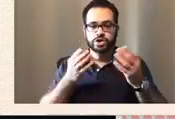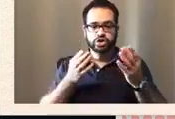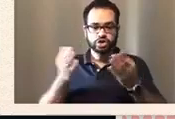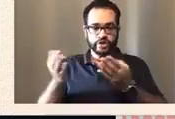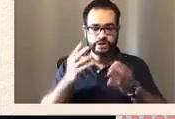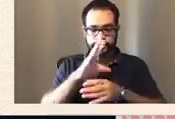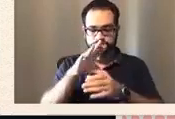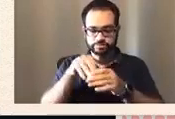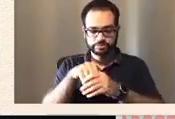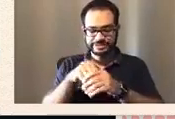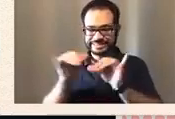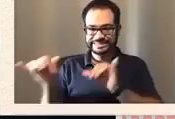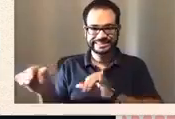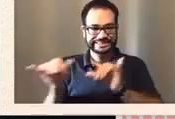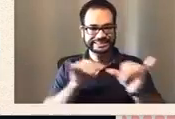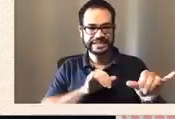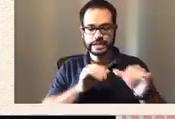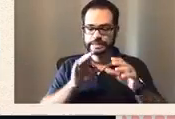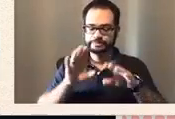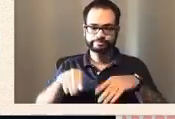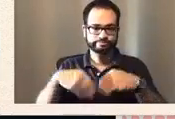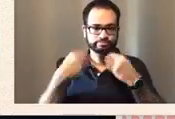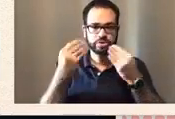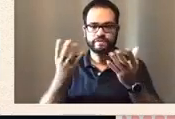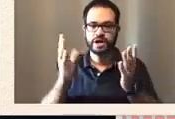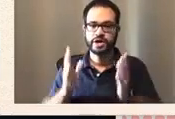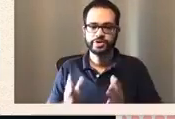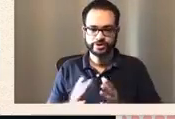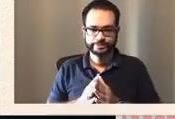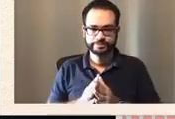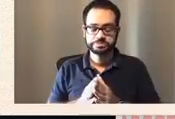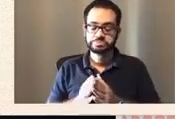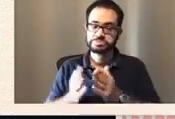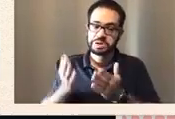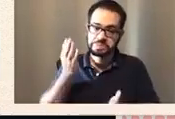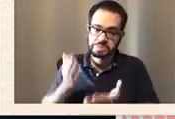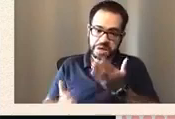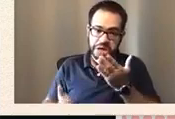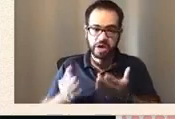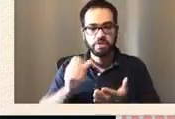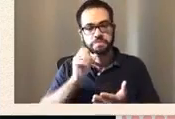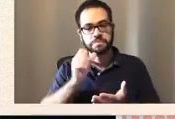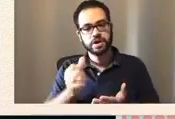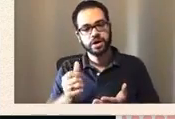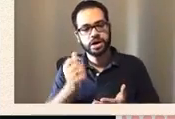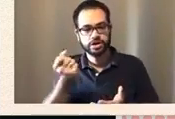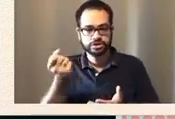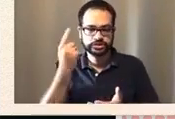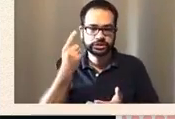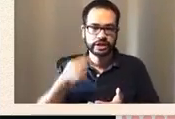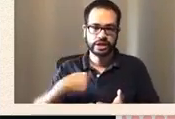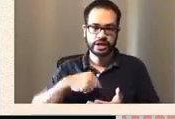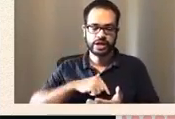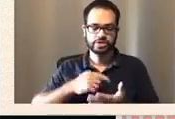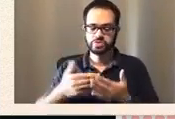framework of service providers that may or may not understand us when we need them to.